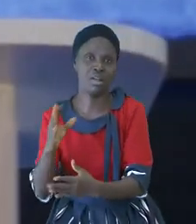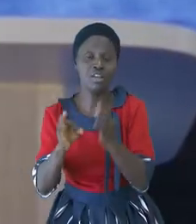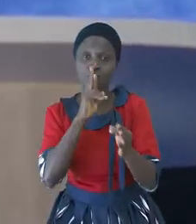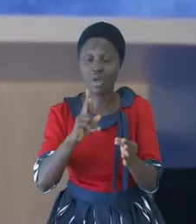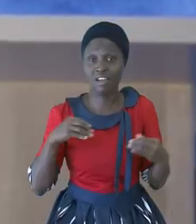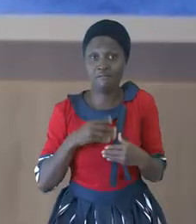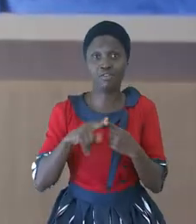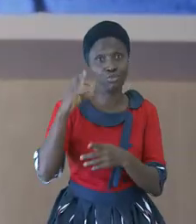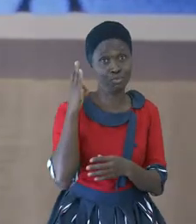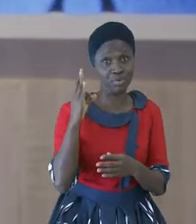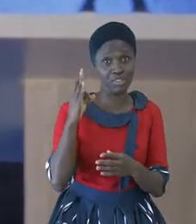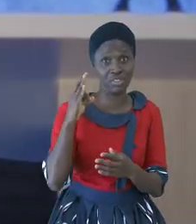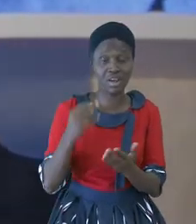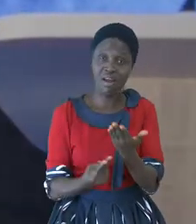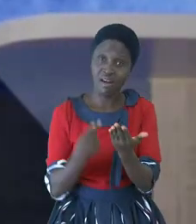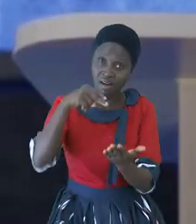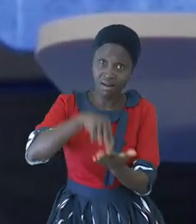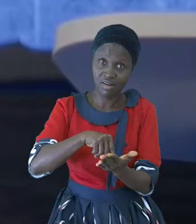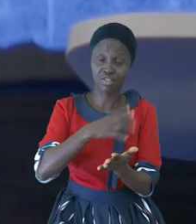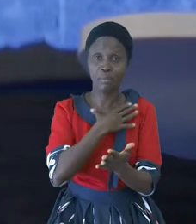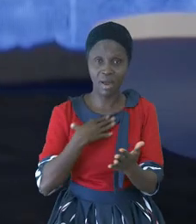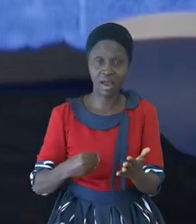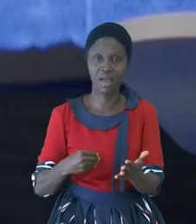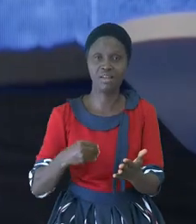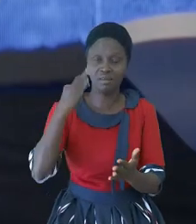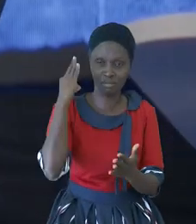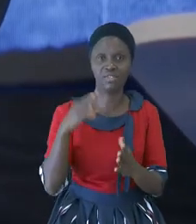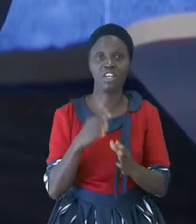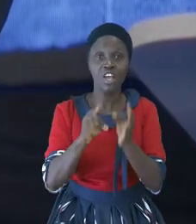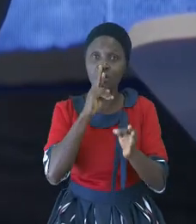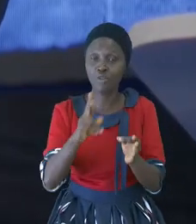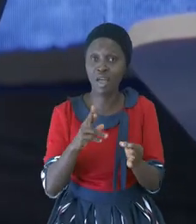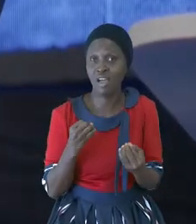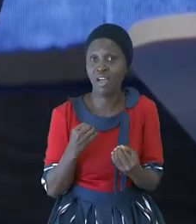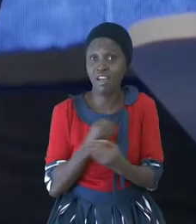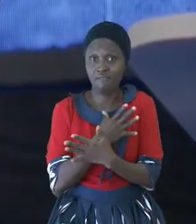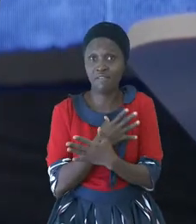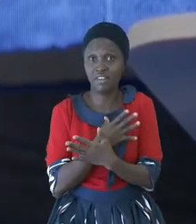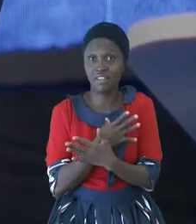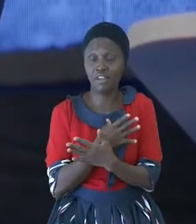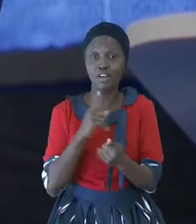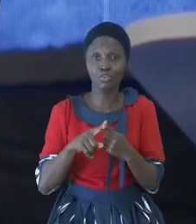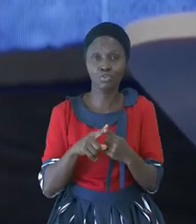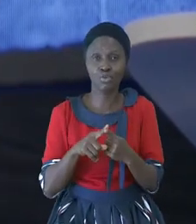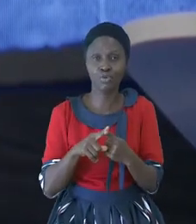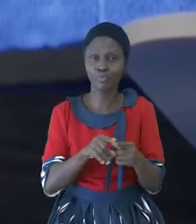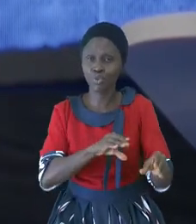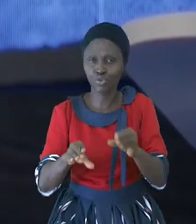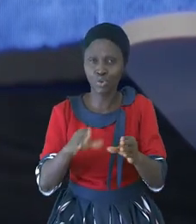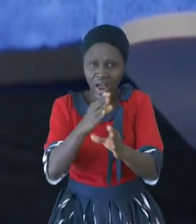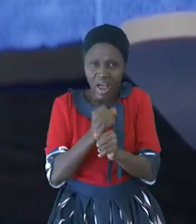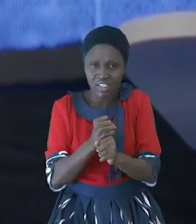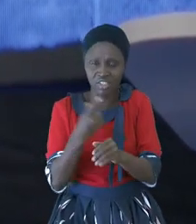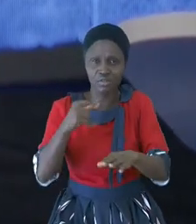preach. If you are afraid to pursue the calling of God upon your life, look at that